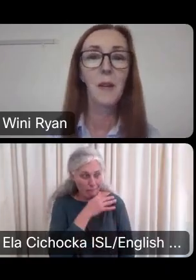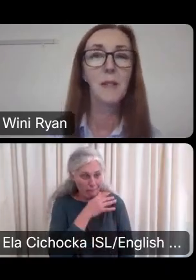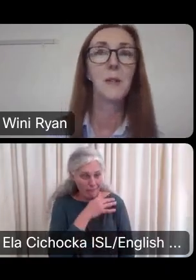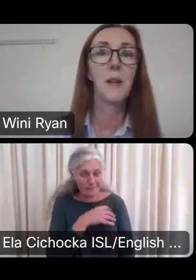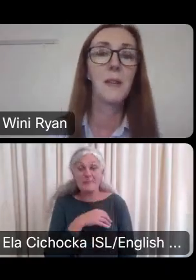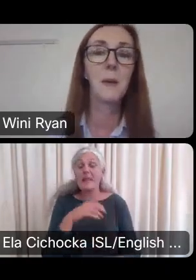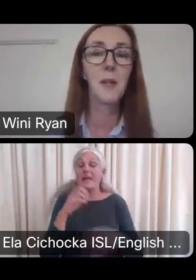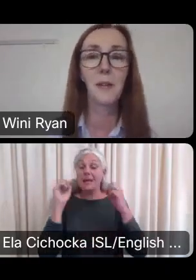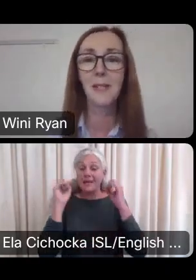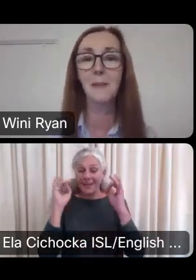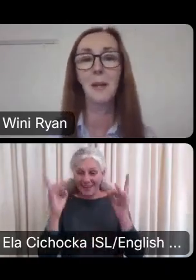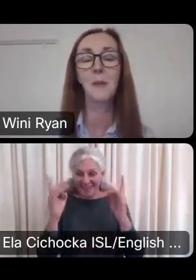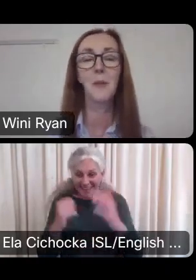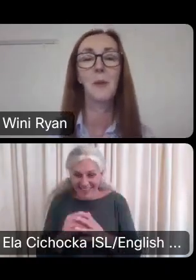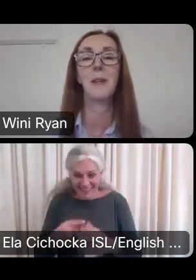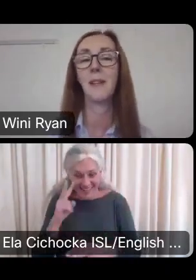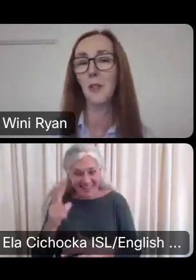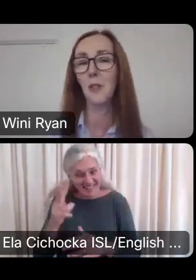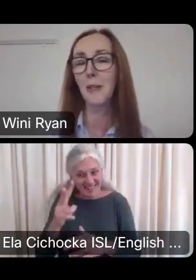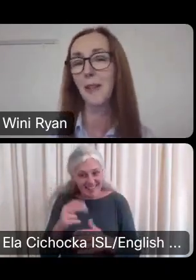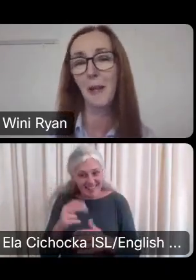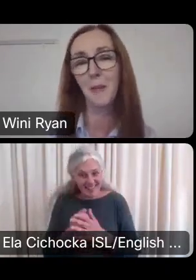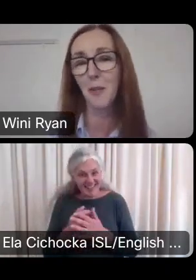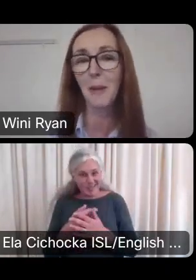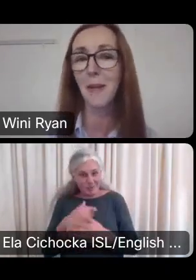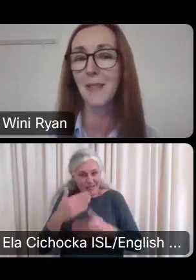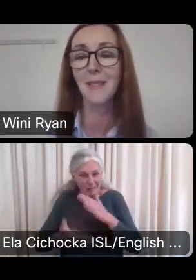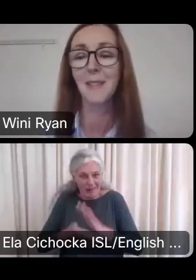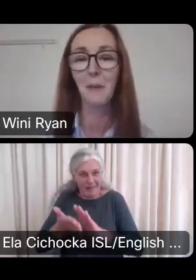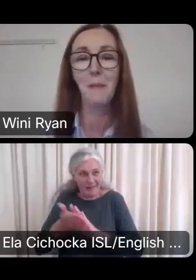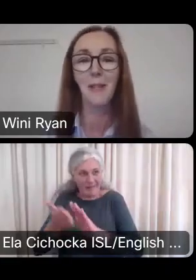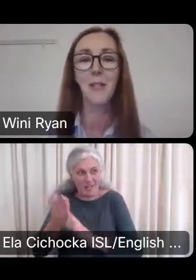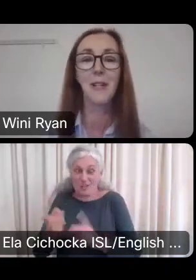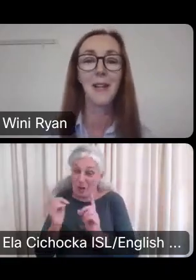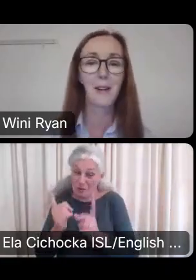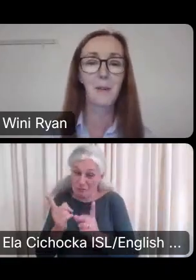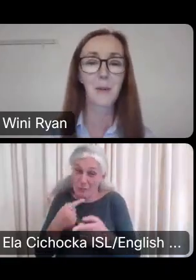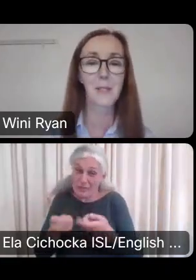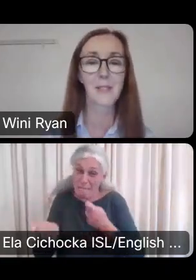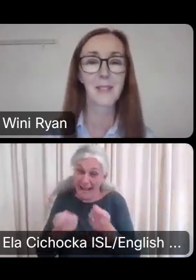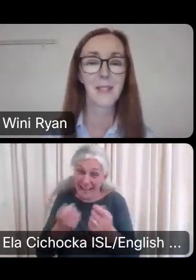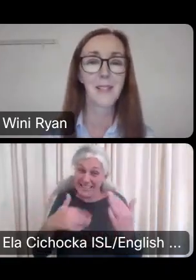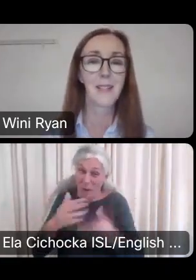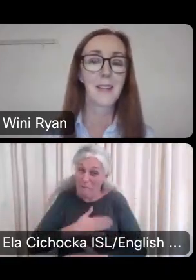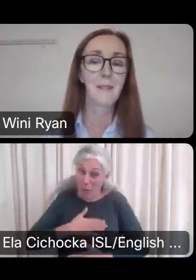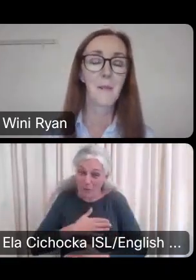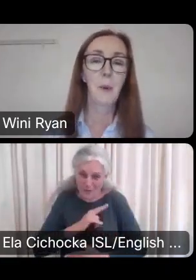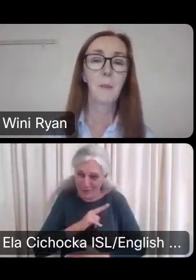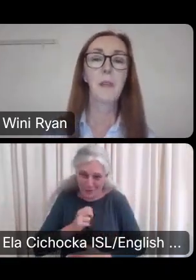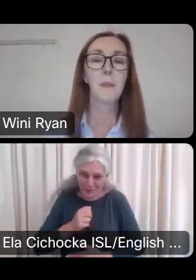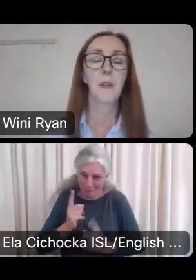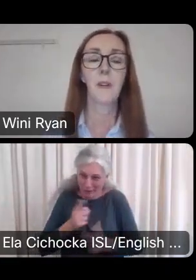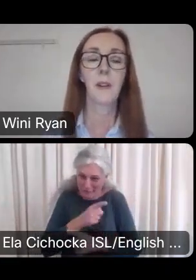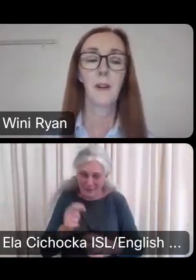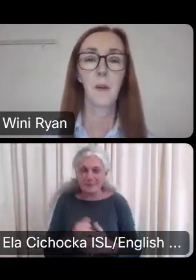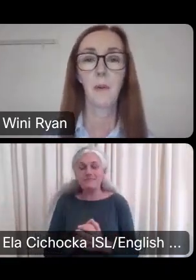Okay, so I think we could all see where that was going. And just to be clear, I'm not recommending that's how we manage our emotions. What we